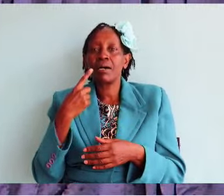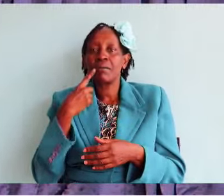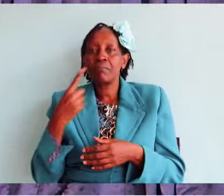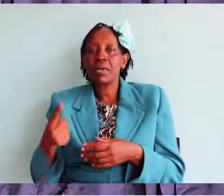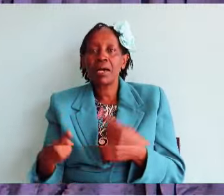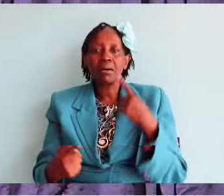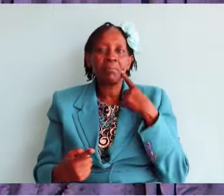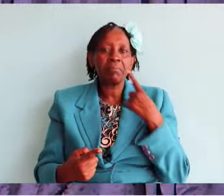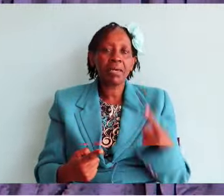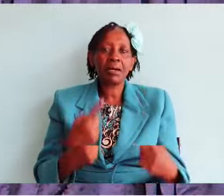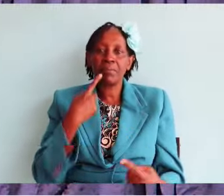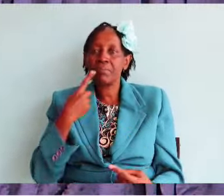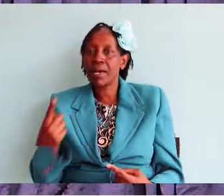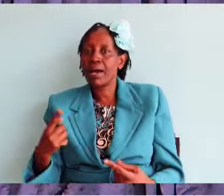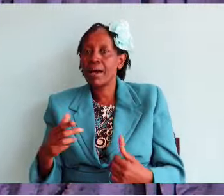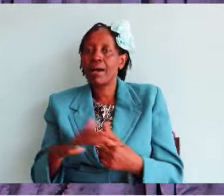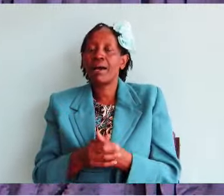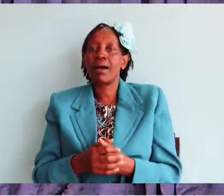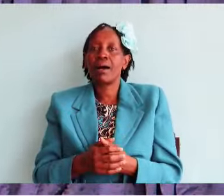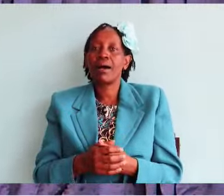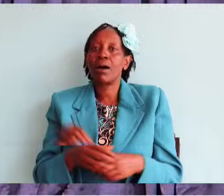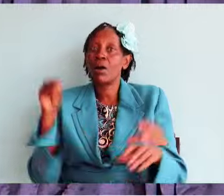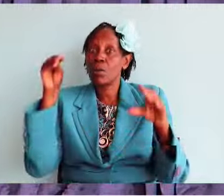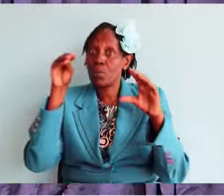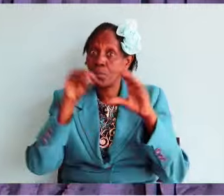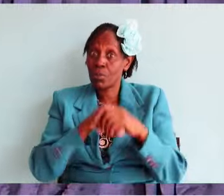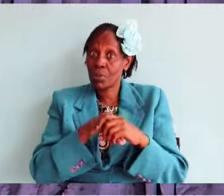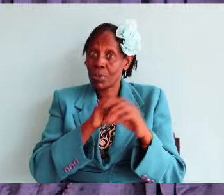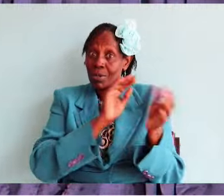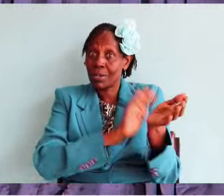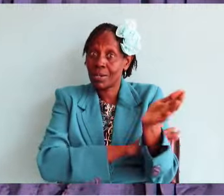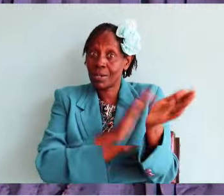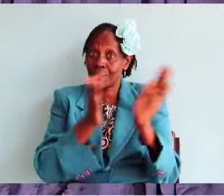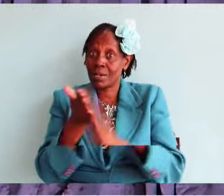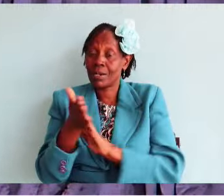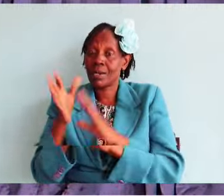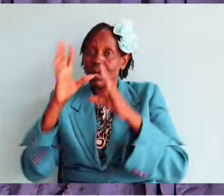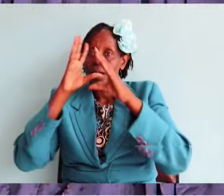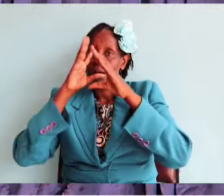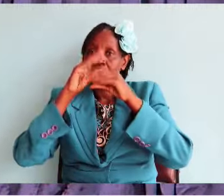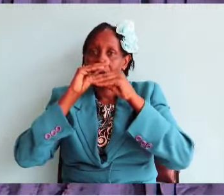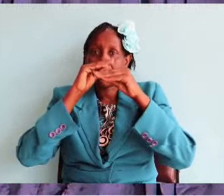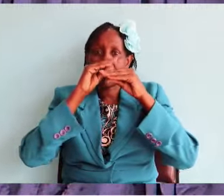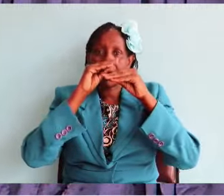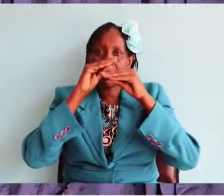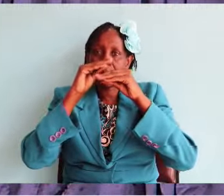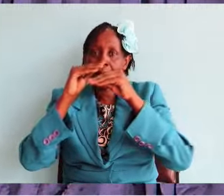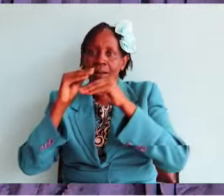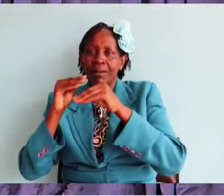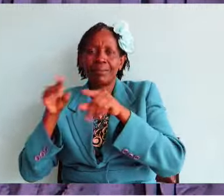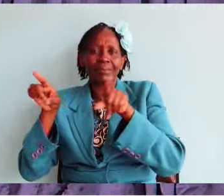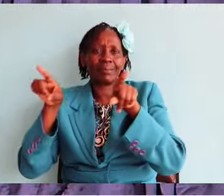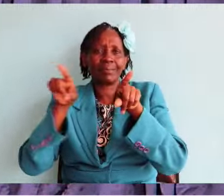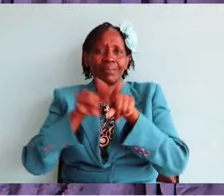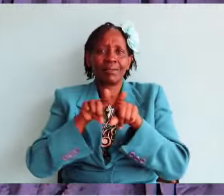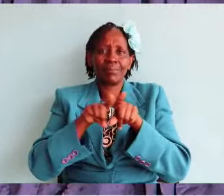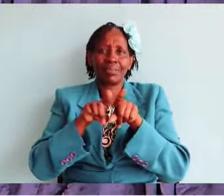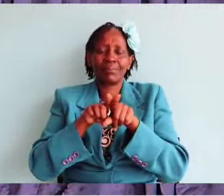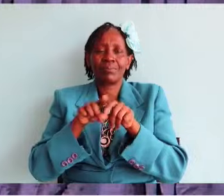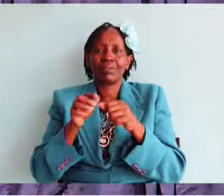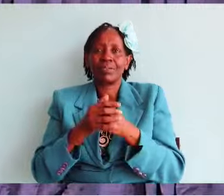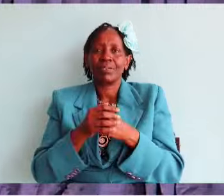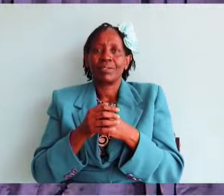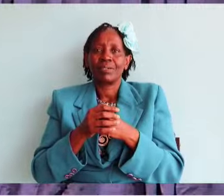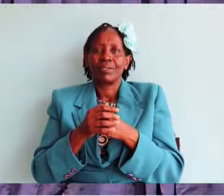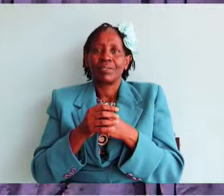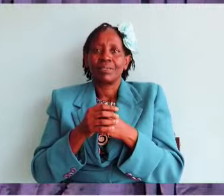1,100. And he put in their hands trumpet, maybe the same trumpet that they used to divide to bring down